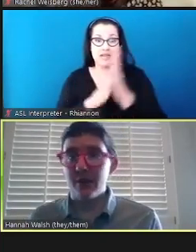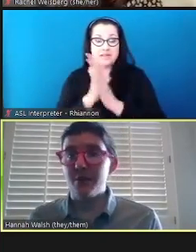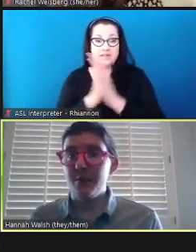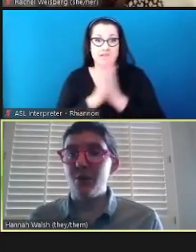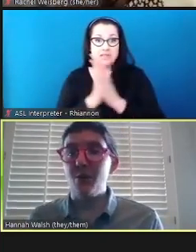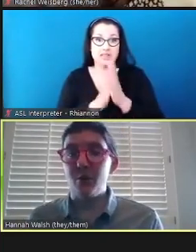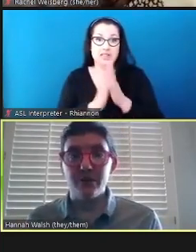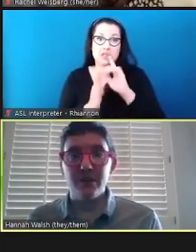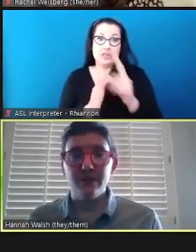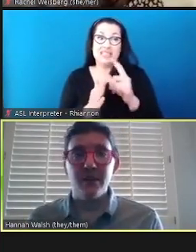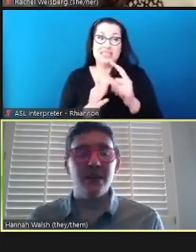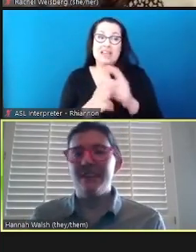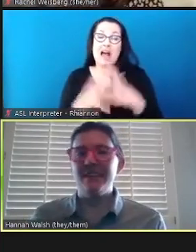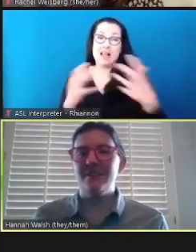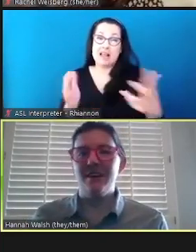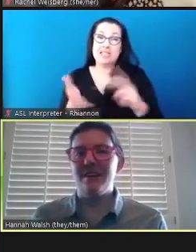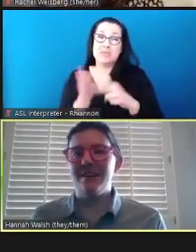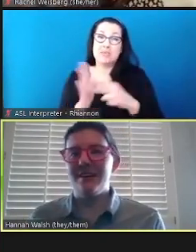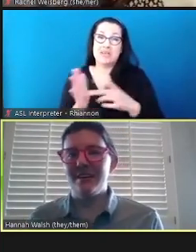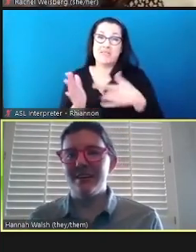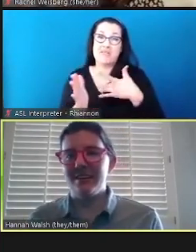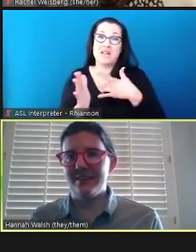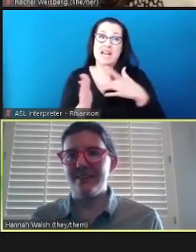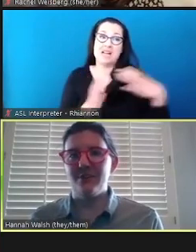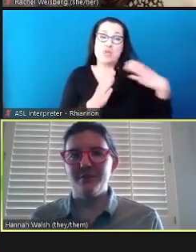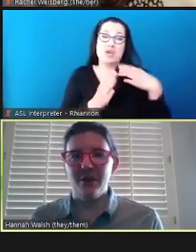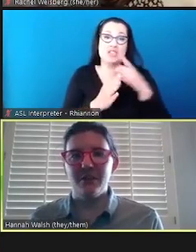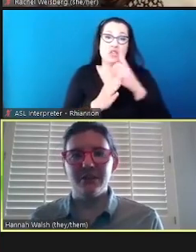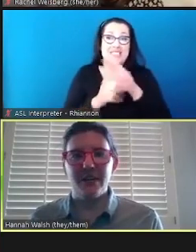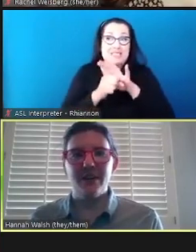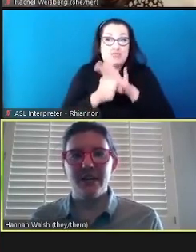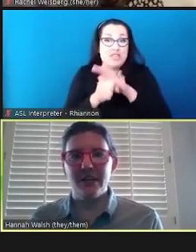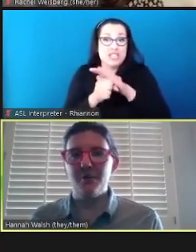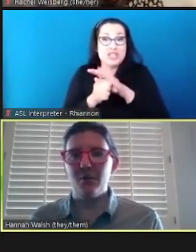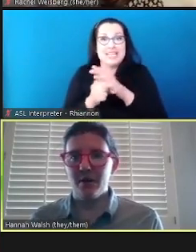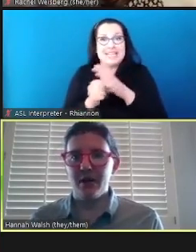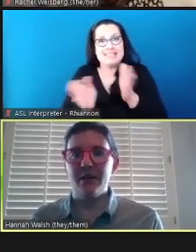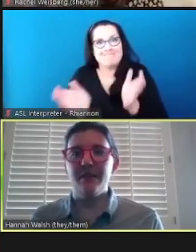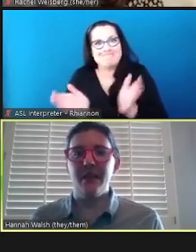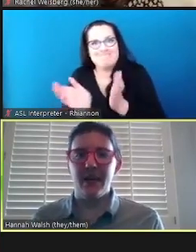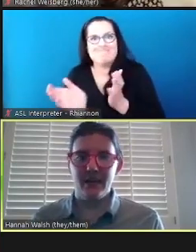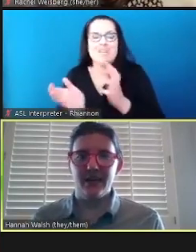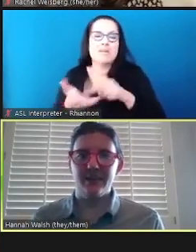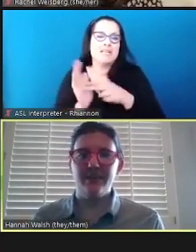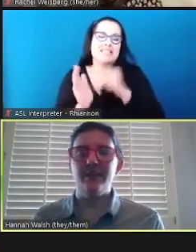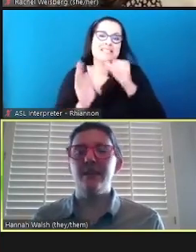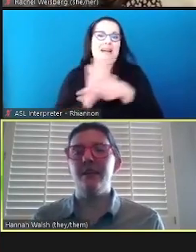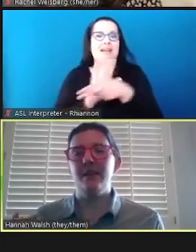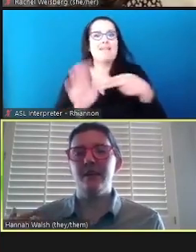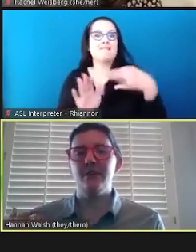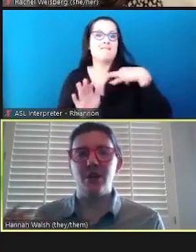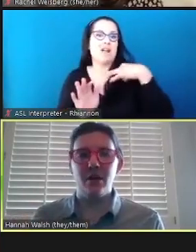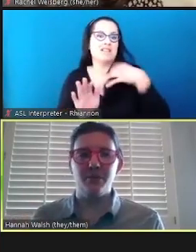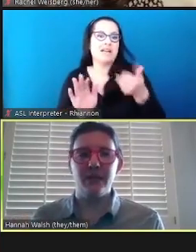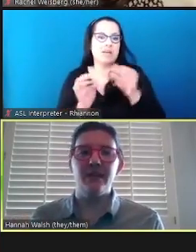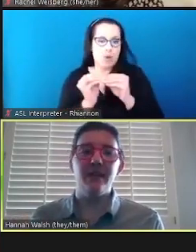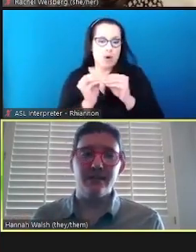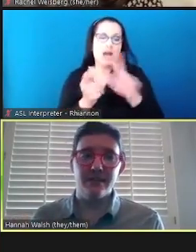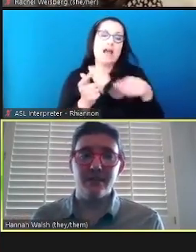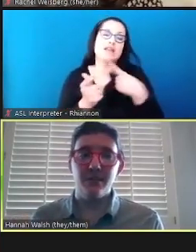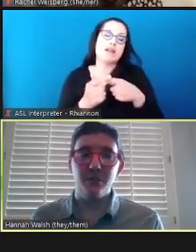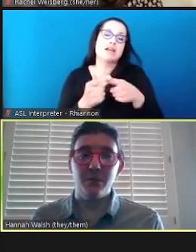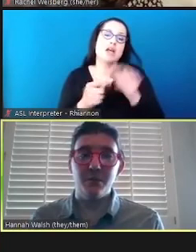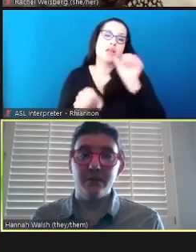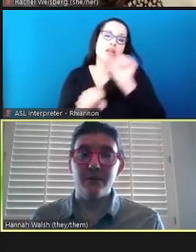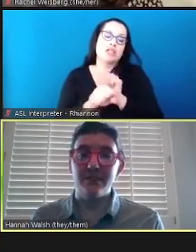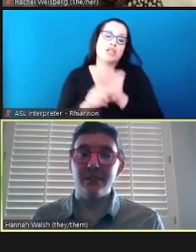substantial enough to be coercive, that's not considered voluntary anymore. And in that case, the job related and